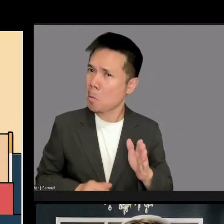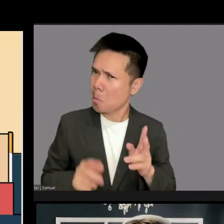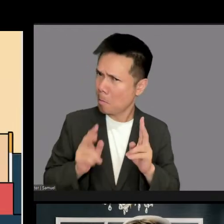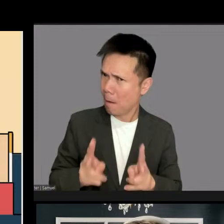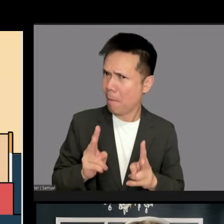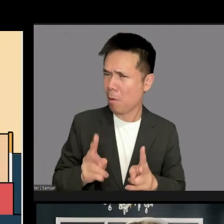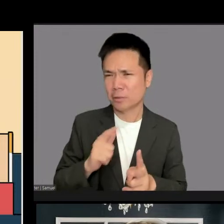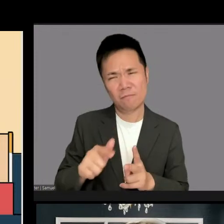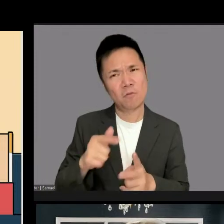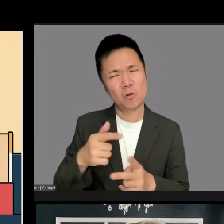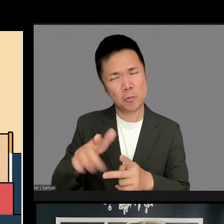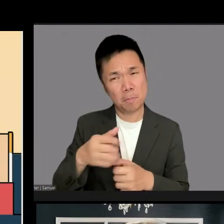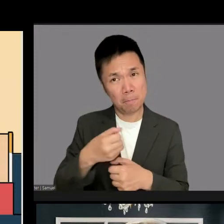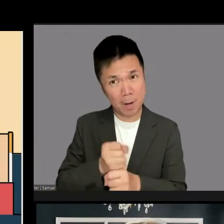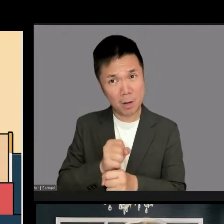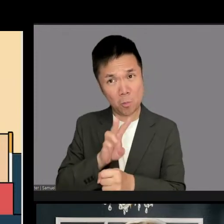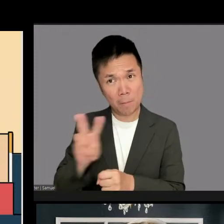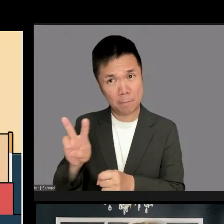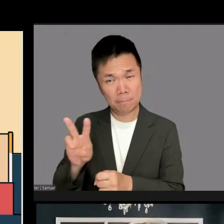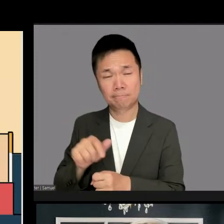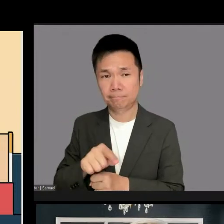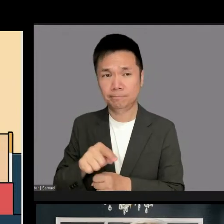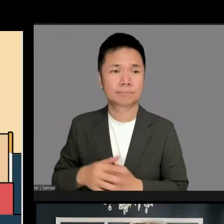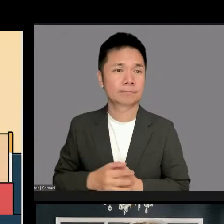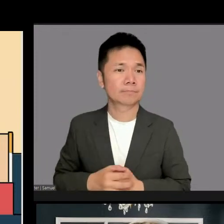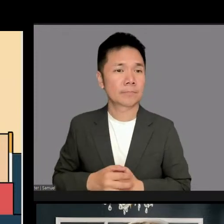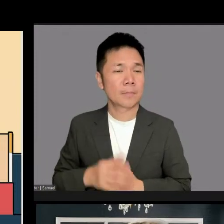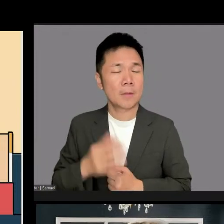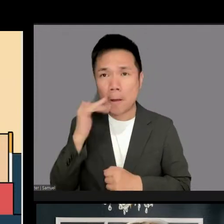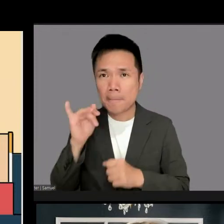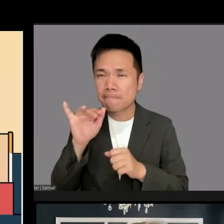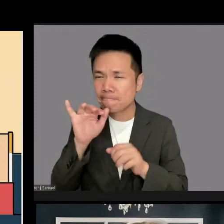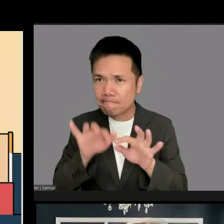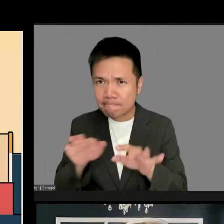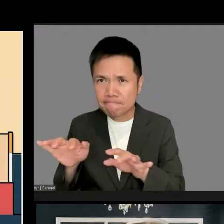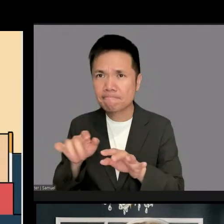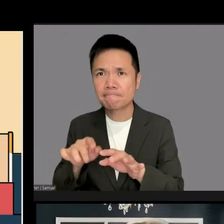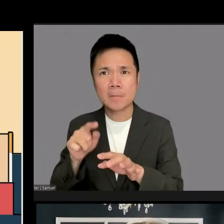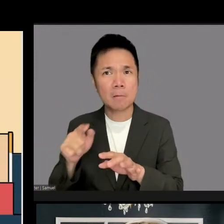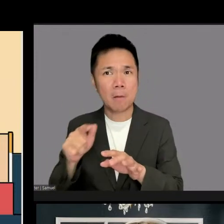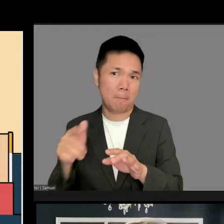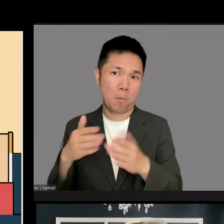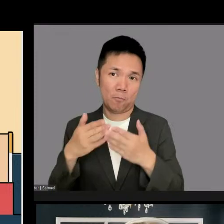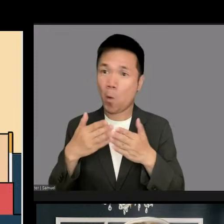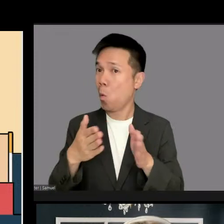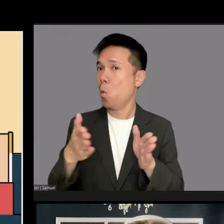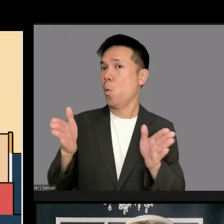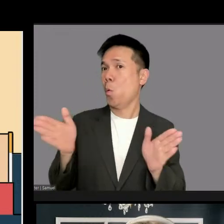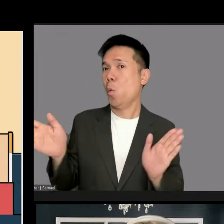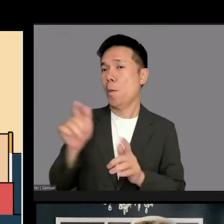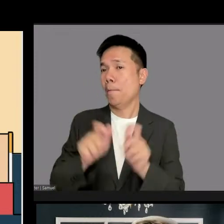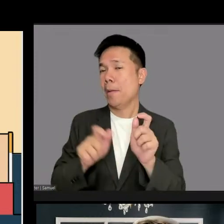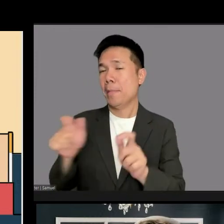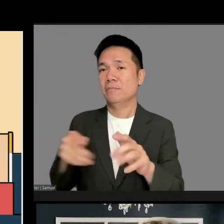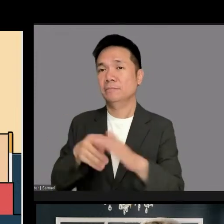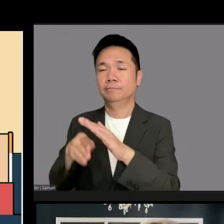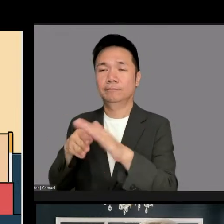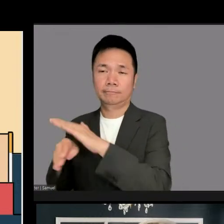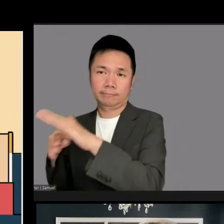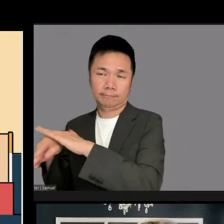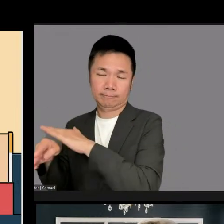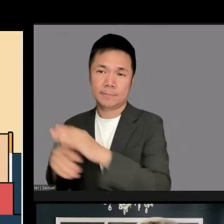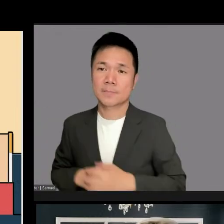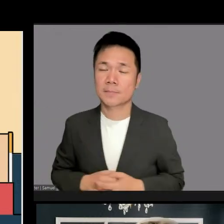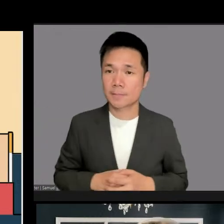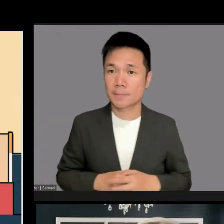in the development process, and it also complements automated testing to provide a comprehensive approach to accessibility. So